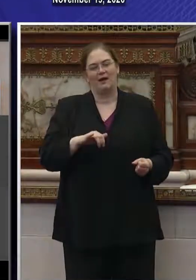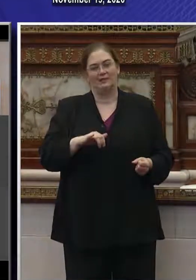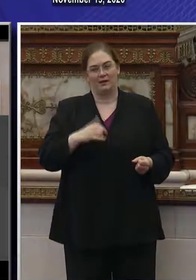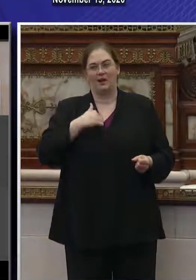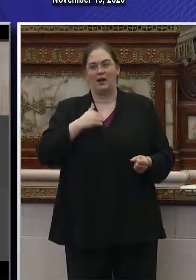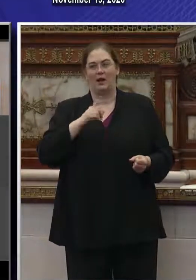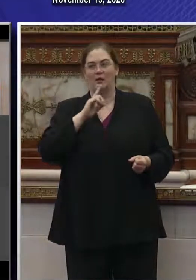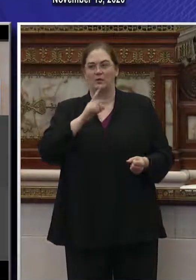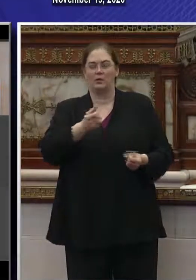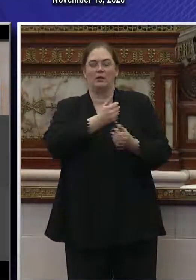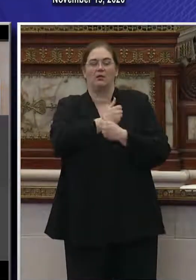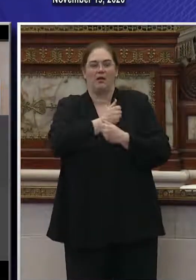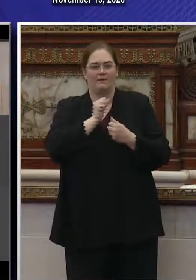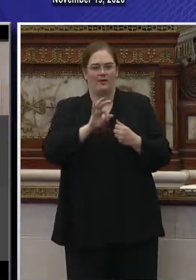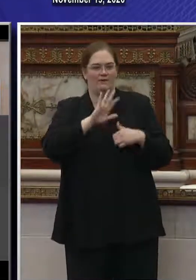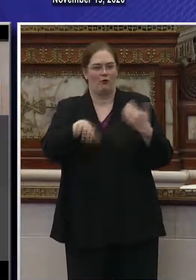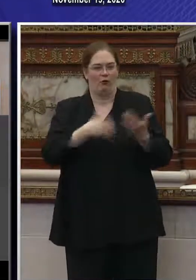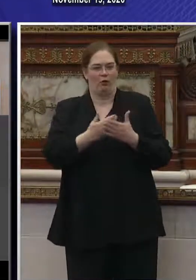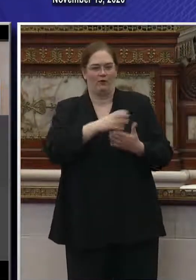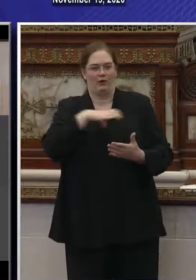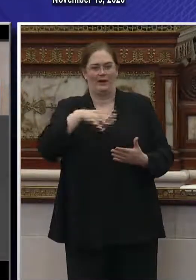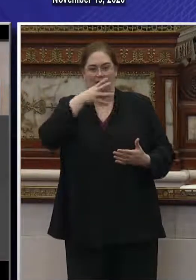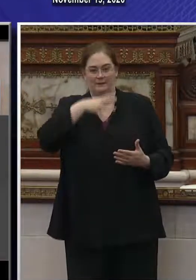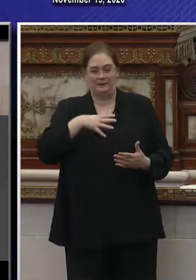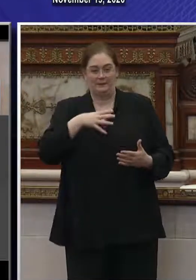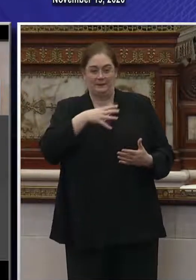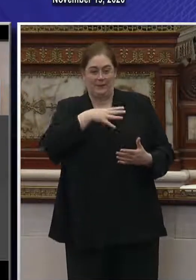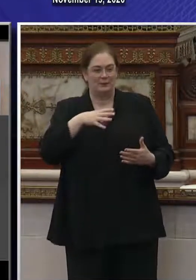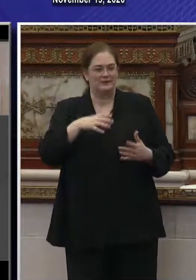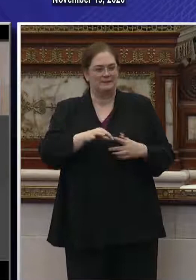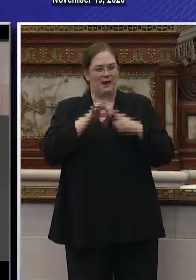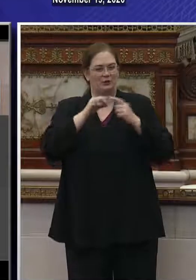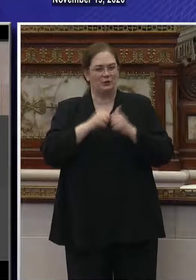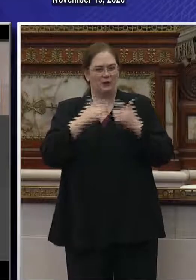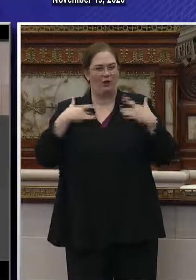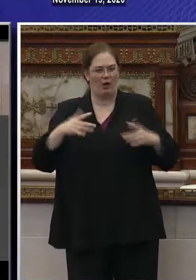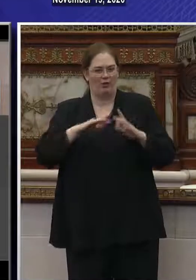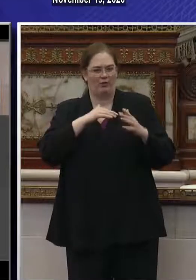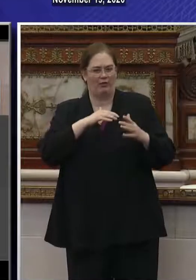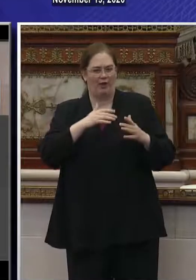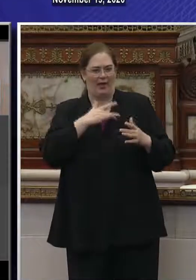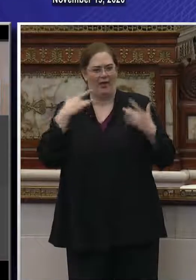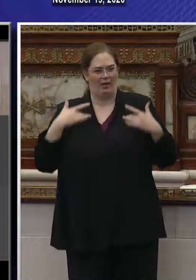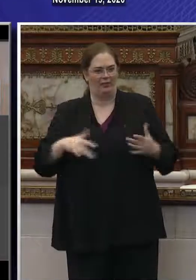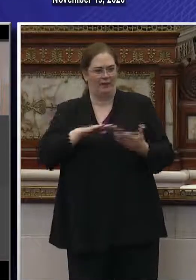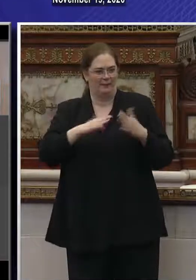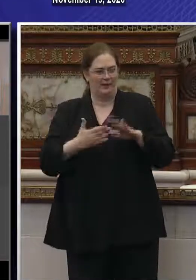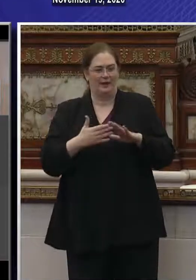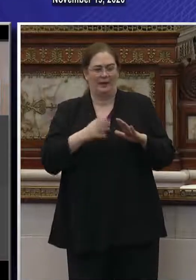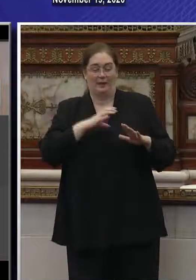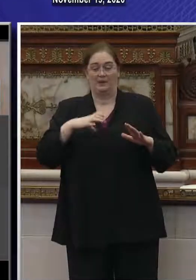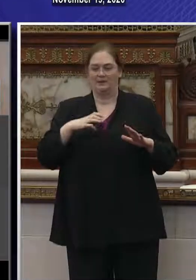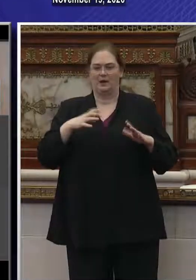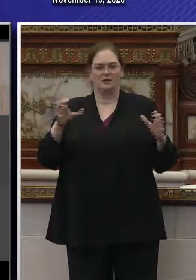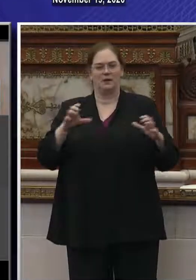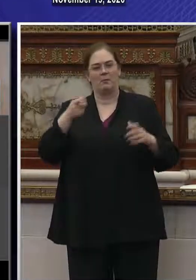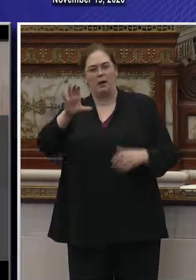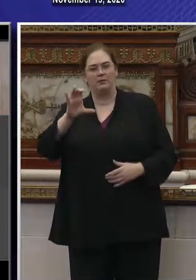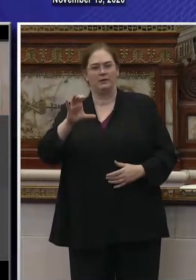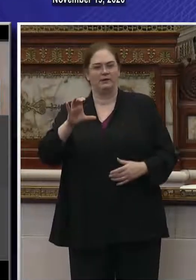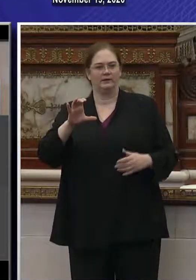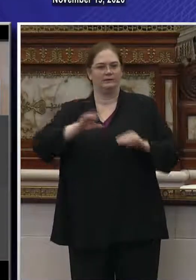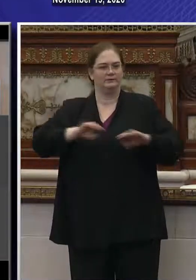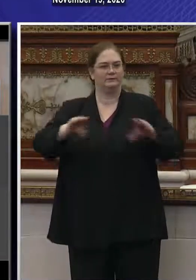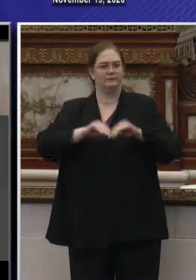I would love if all of our council members, especially starting with our health committee, does a very public kind of let's get our